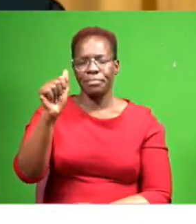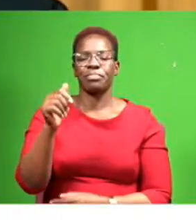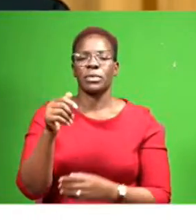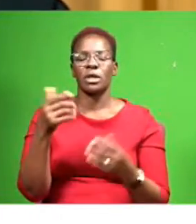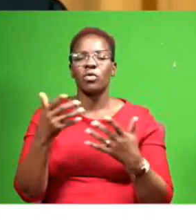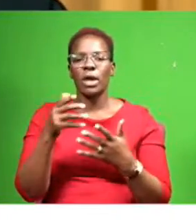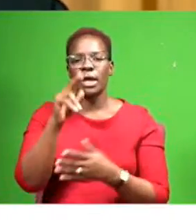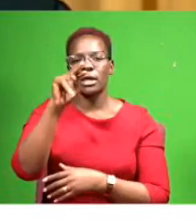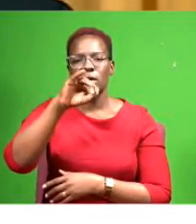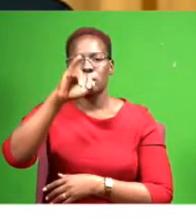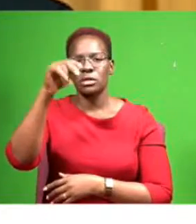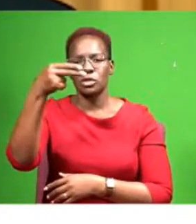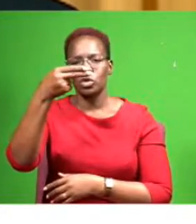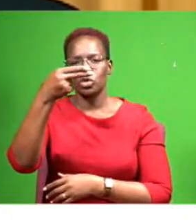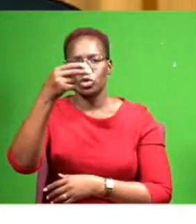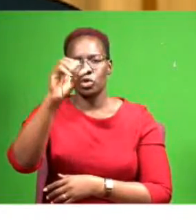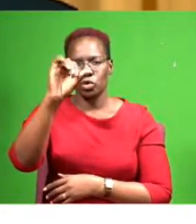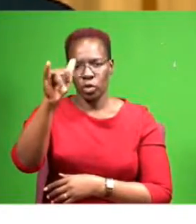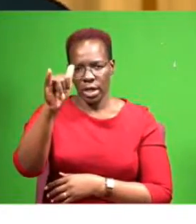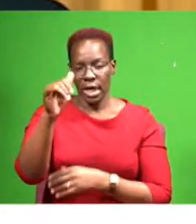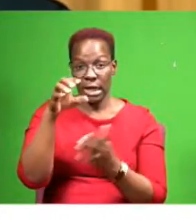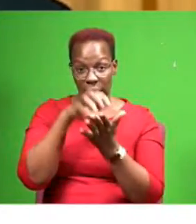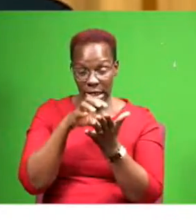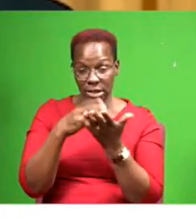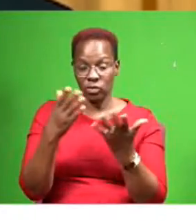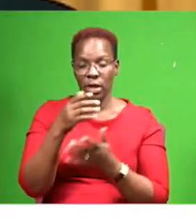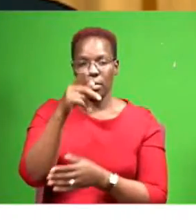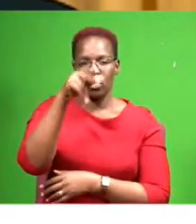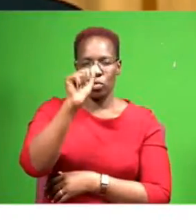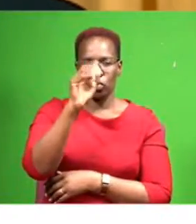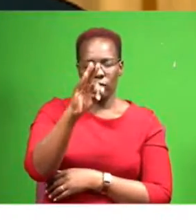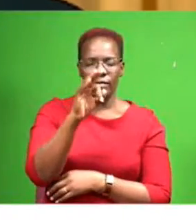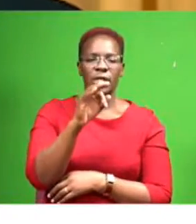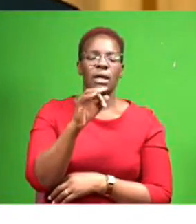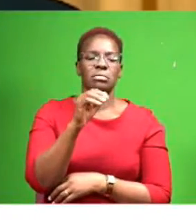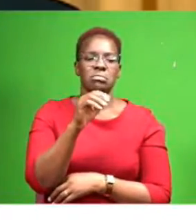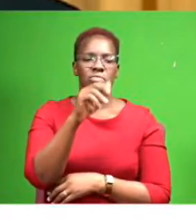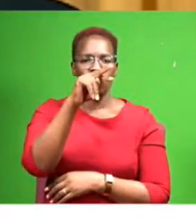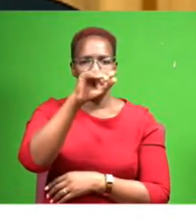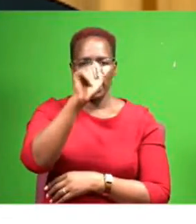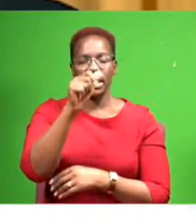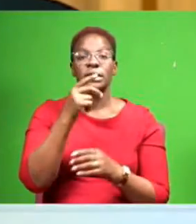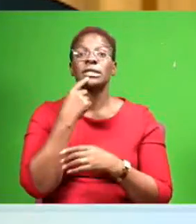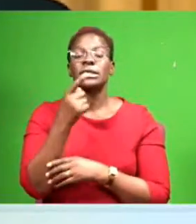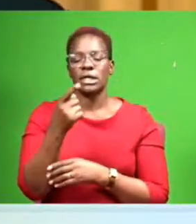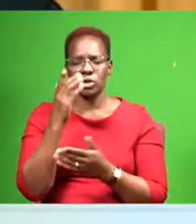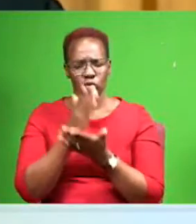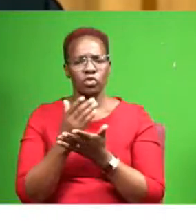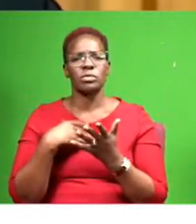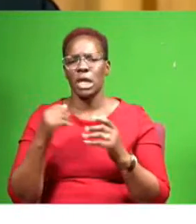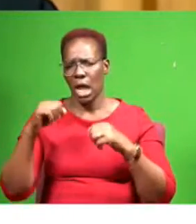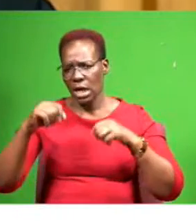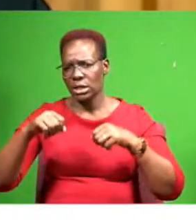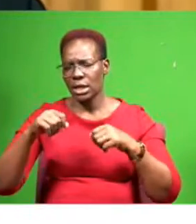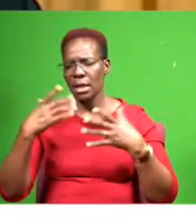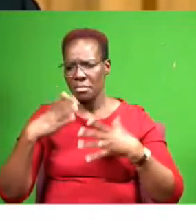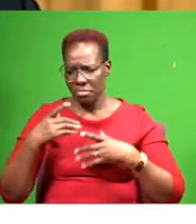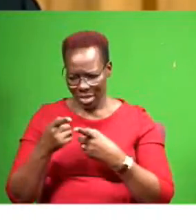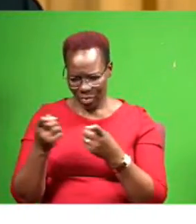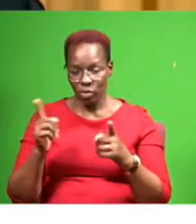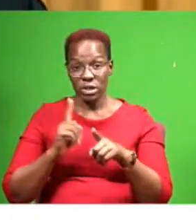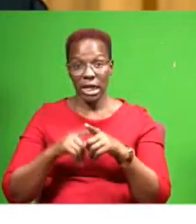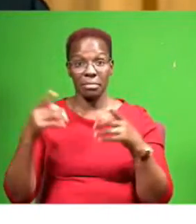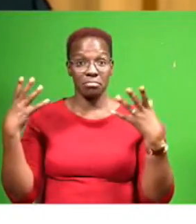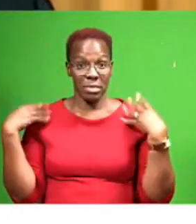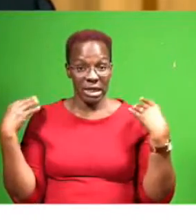case of what Professor Nwabweze says. And I'm in agreement that the people, in exercise of